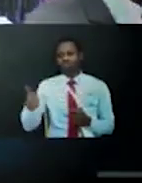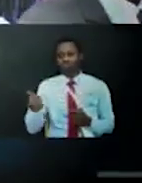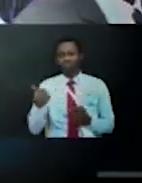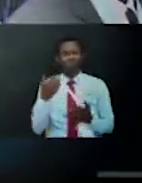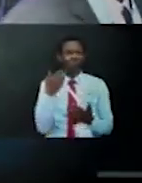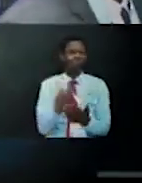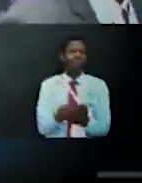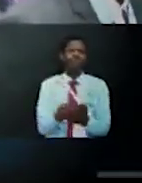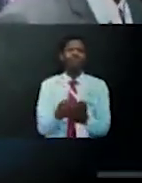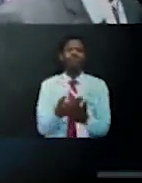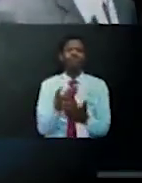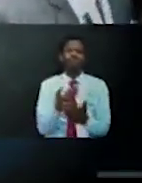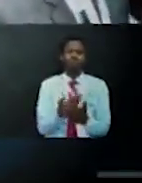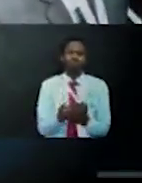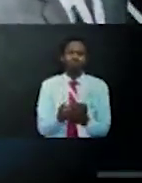other.